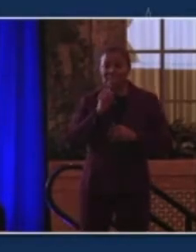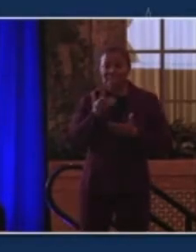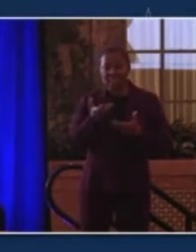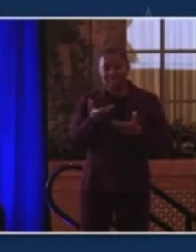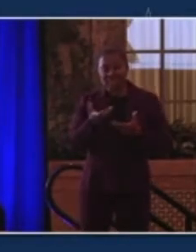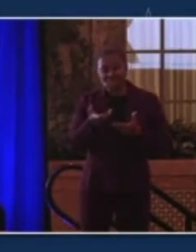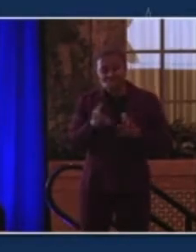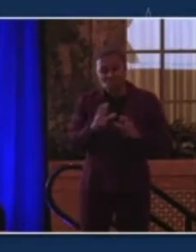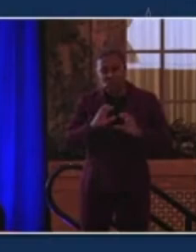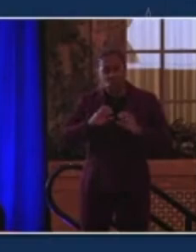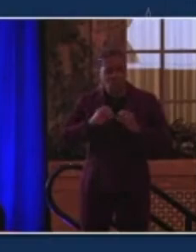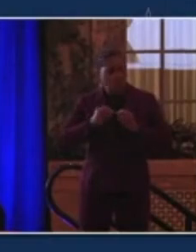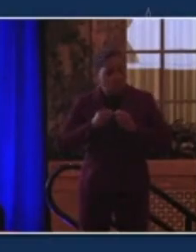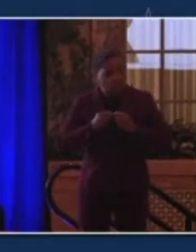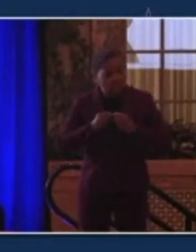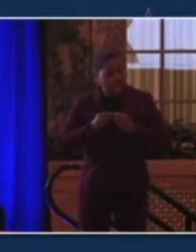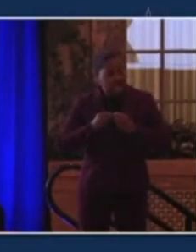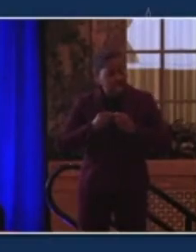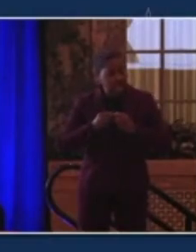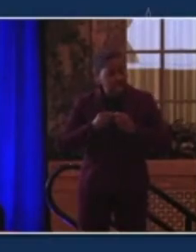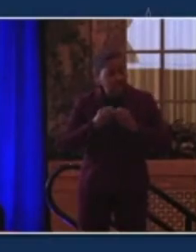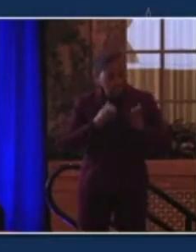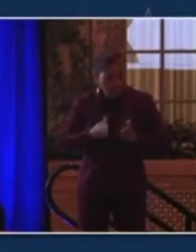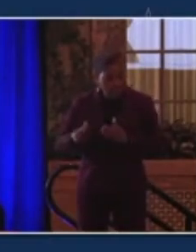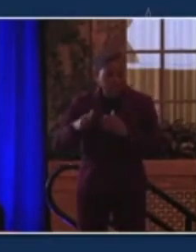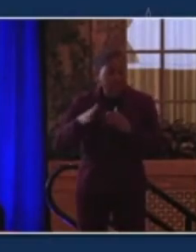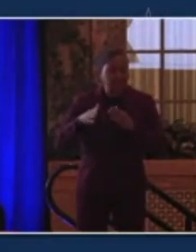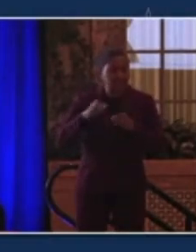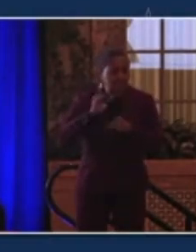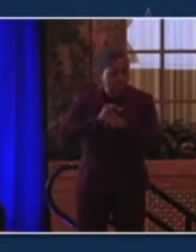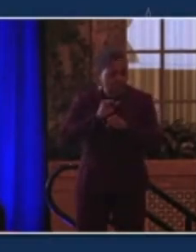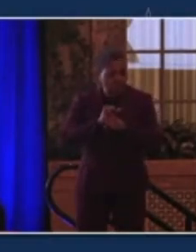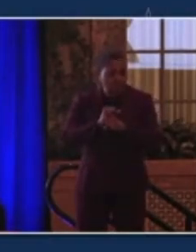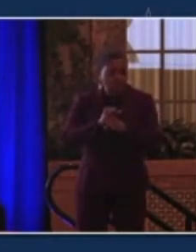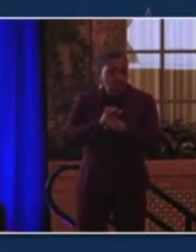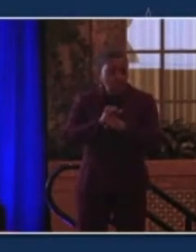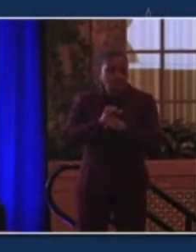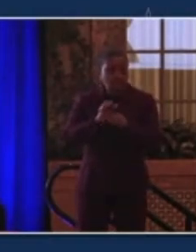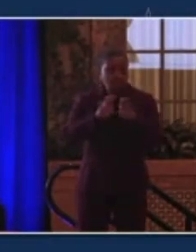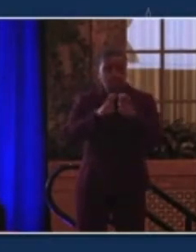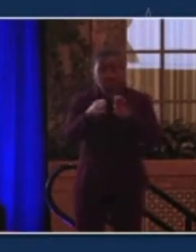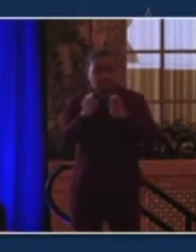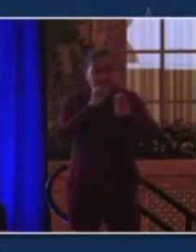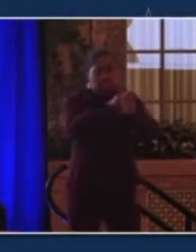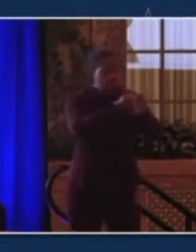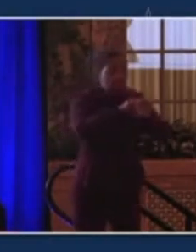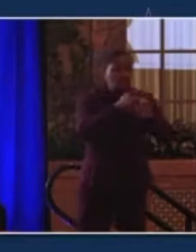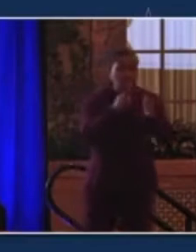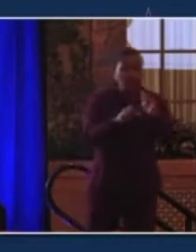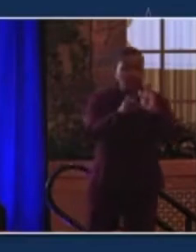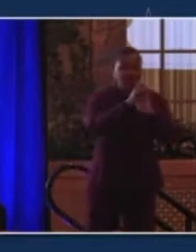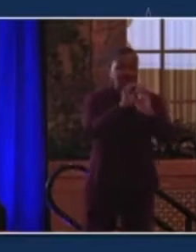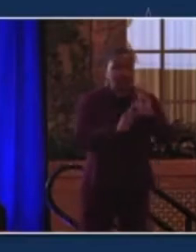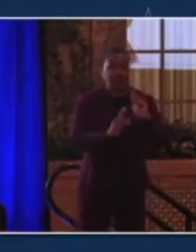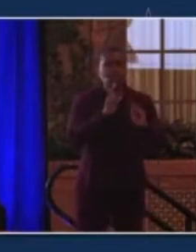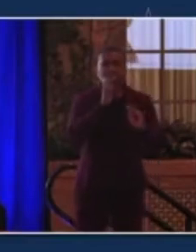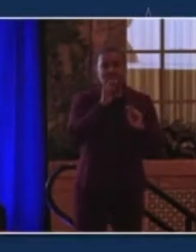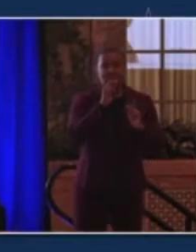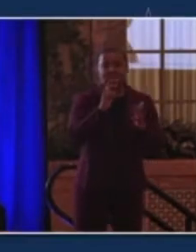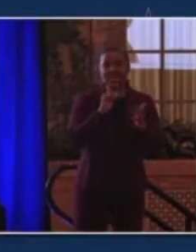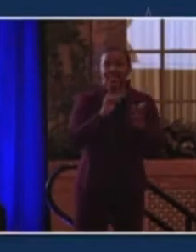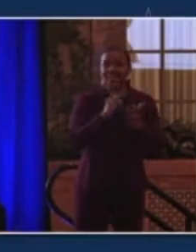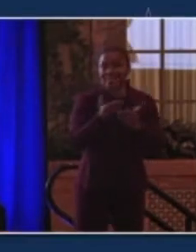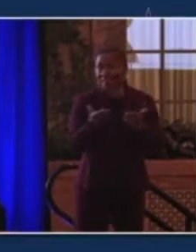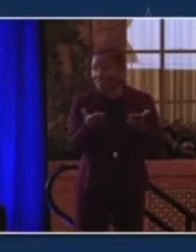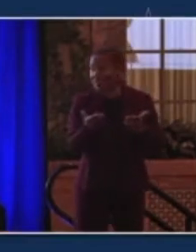to do organized precinct work, knocking on doors and making sure they could identify the people we needed to bring out on election